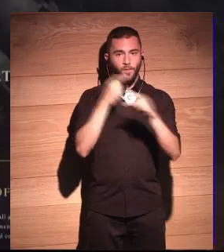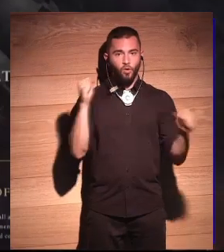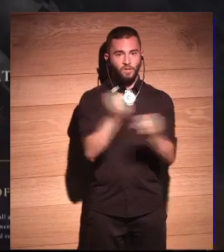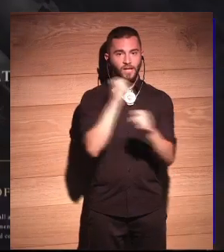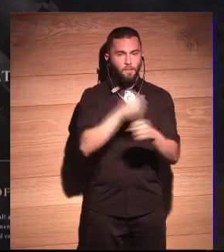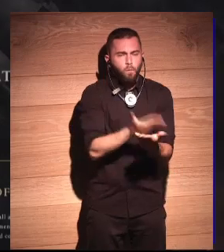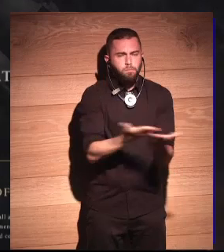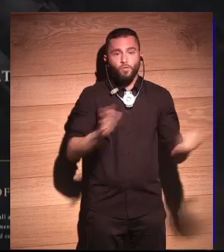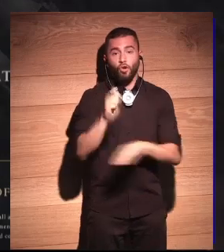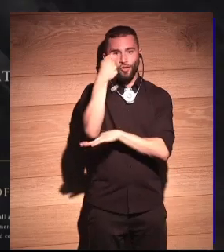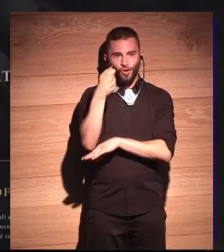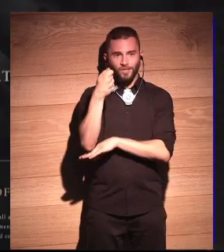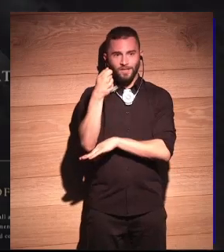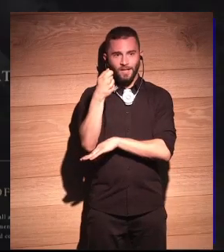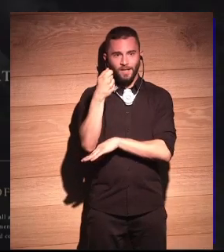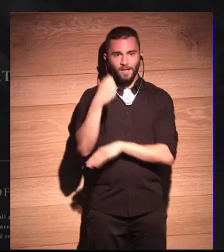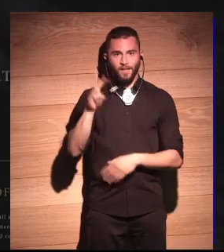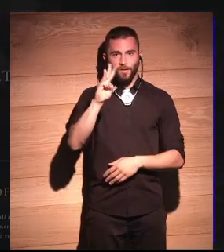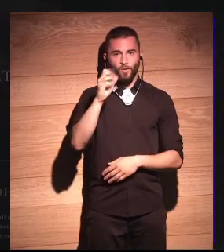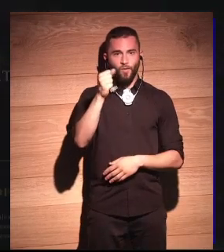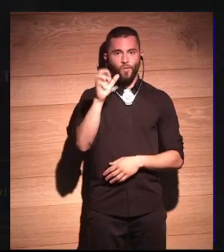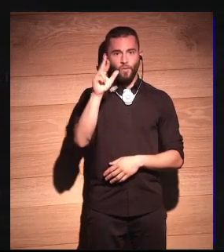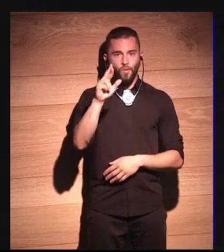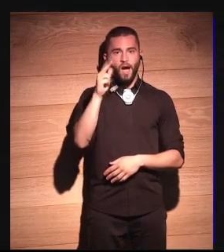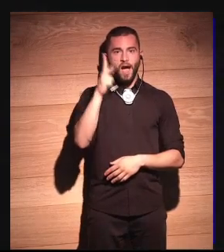Warhammer 40,000, Dawn of War 3.